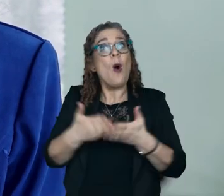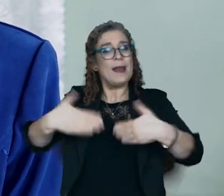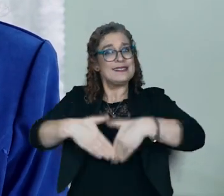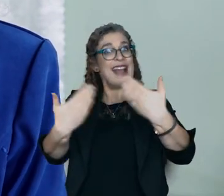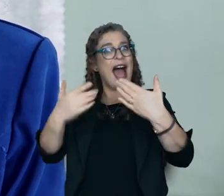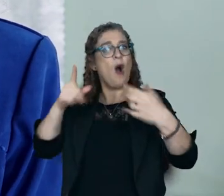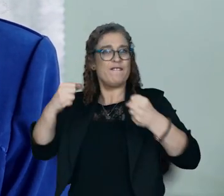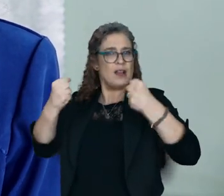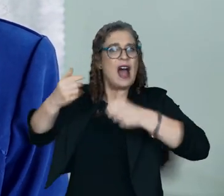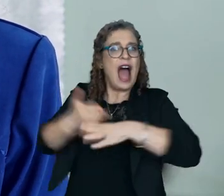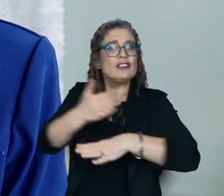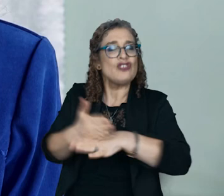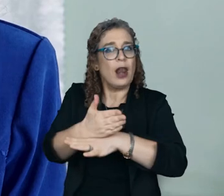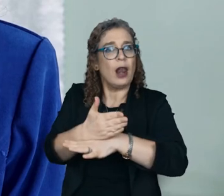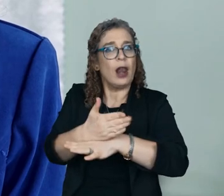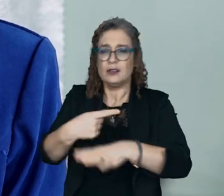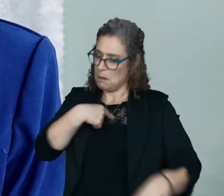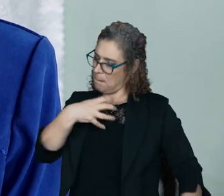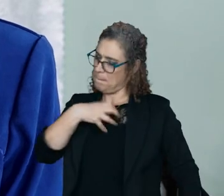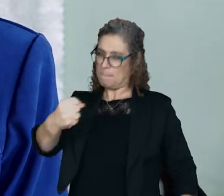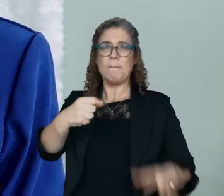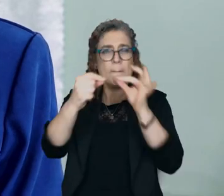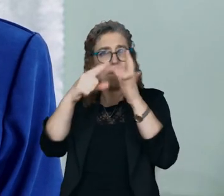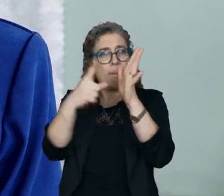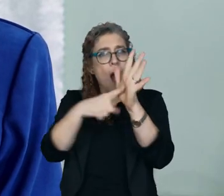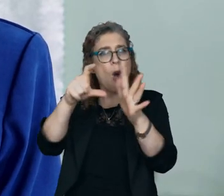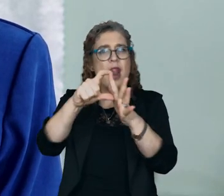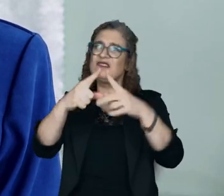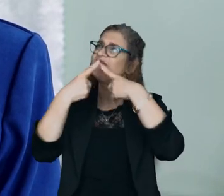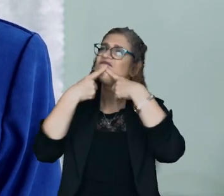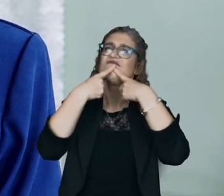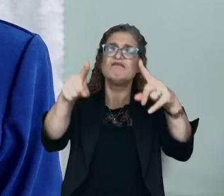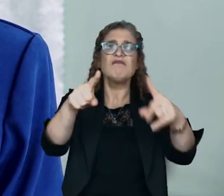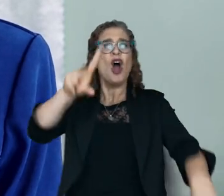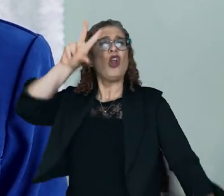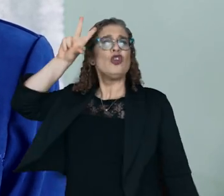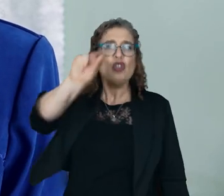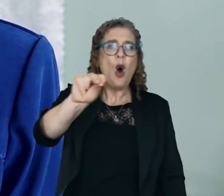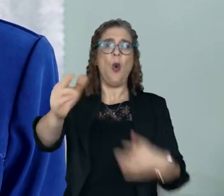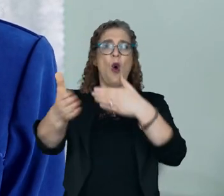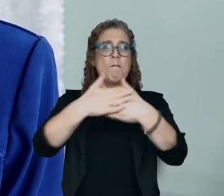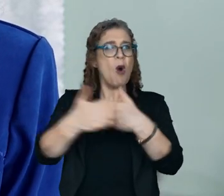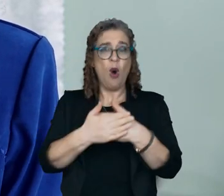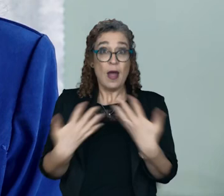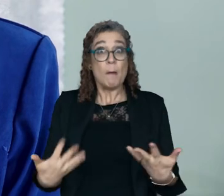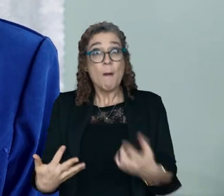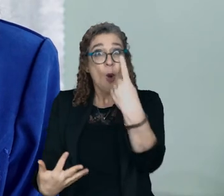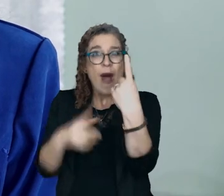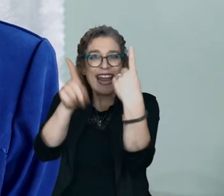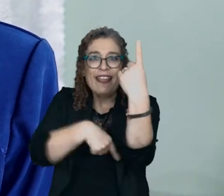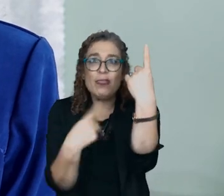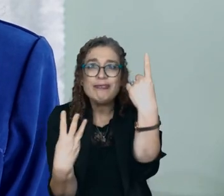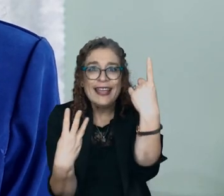to boldly declare no more 1 in 3.